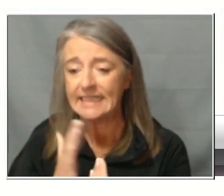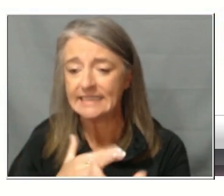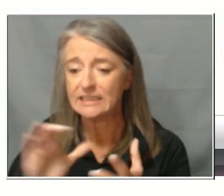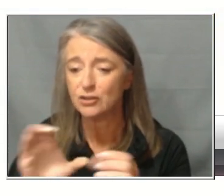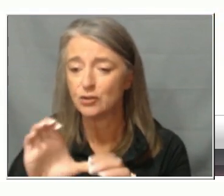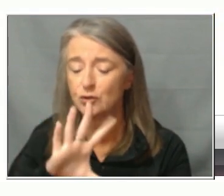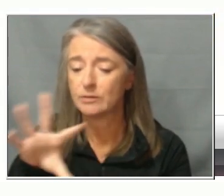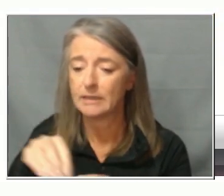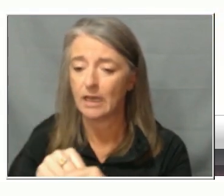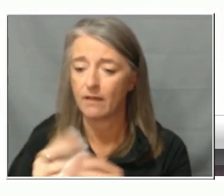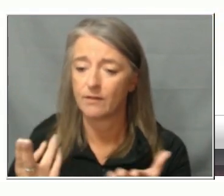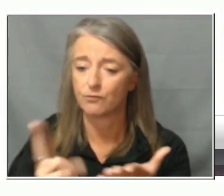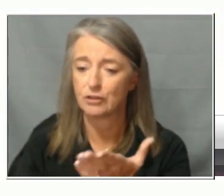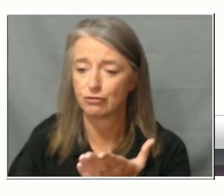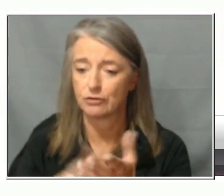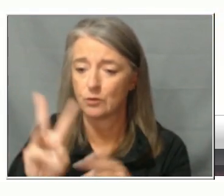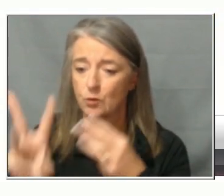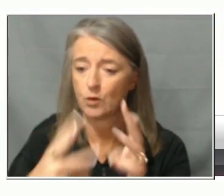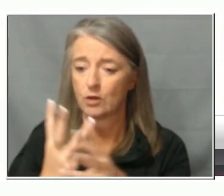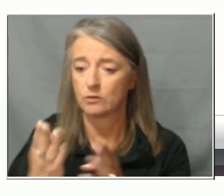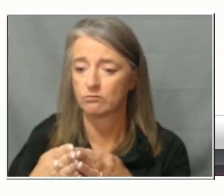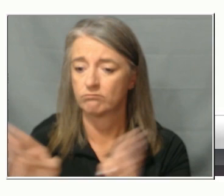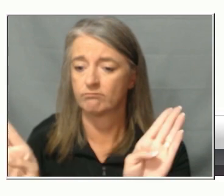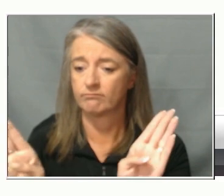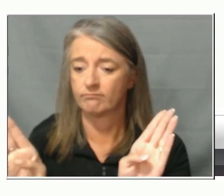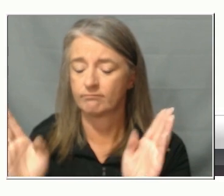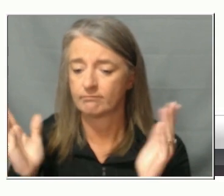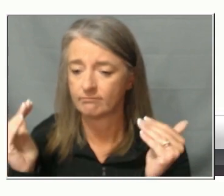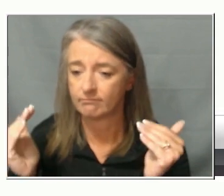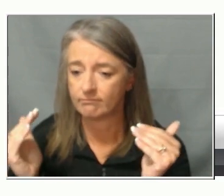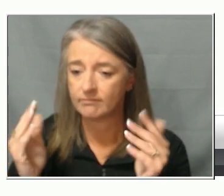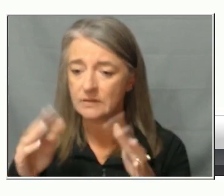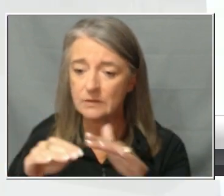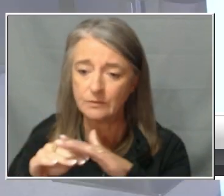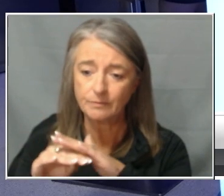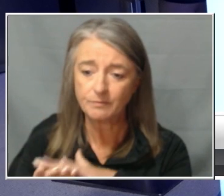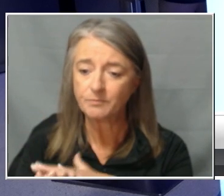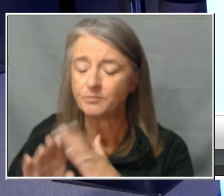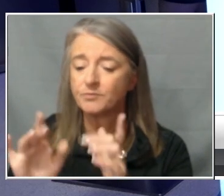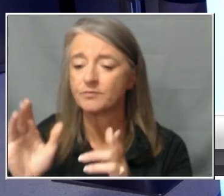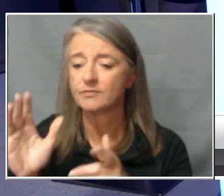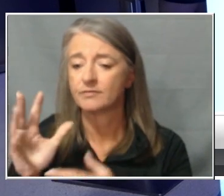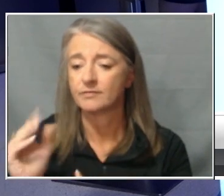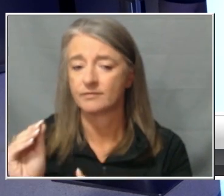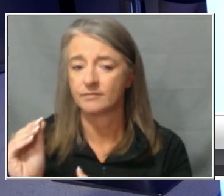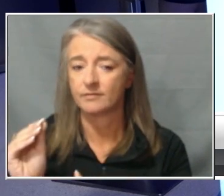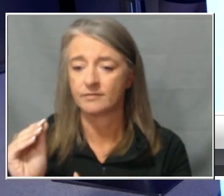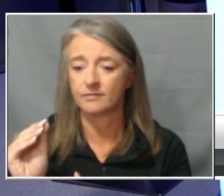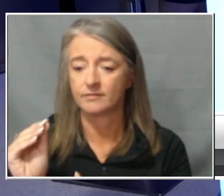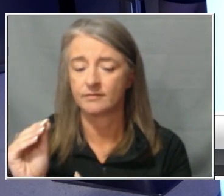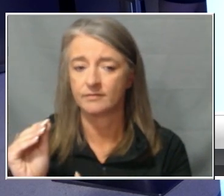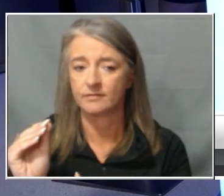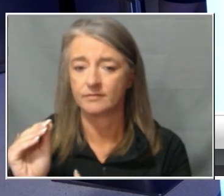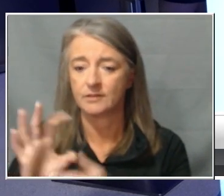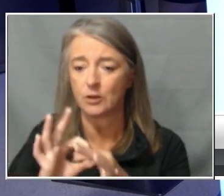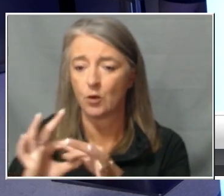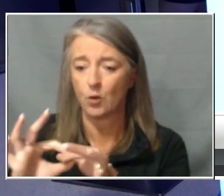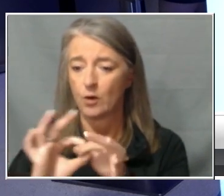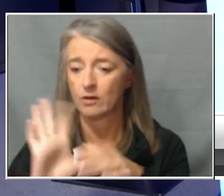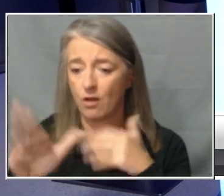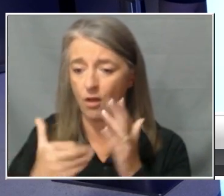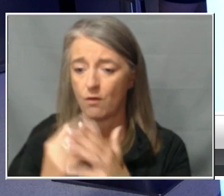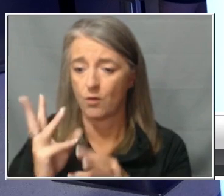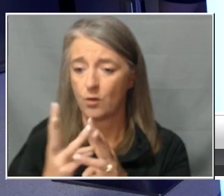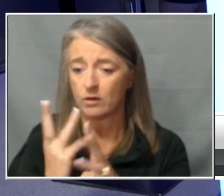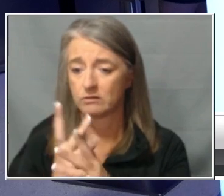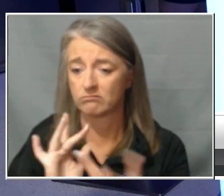that worldwide registry. And what should they expect with that? I mean, you go in, and then coordinators all over the world can